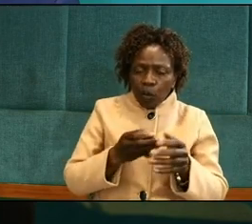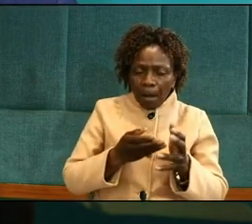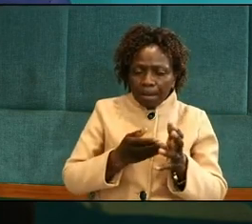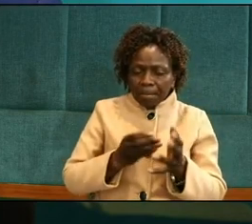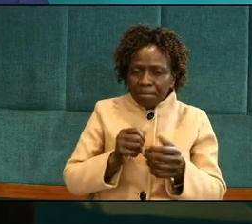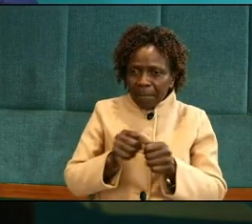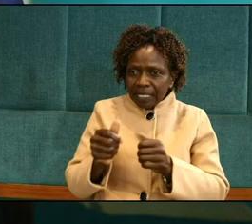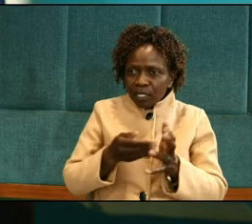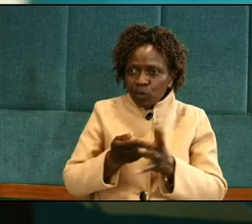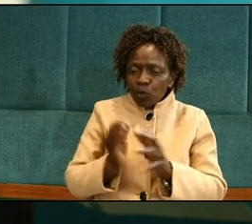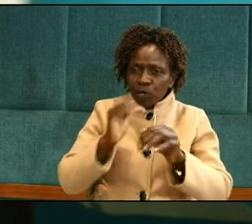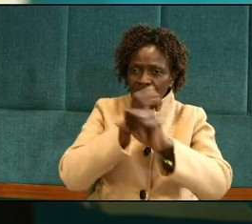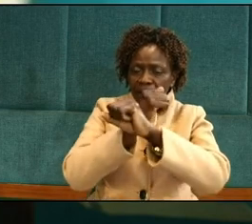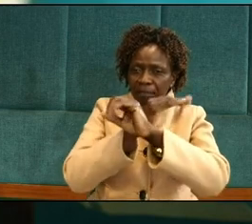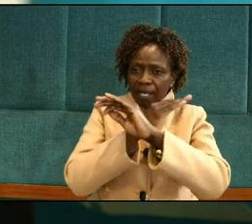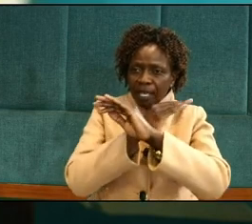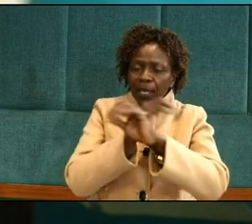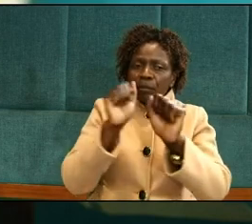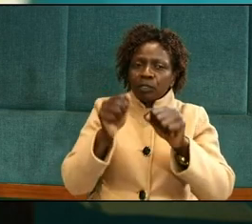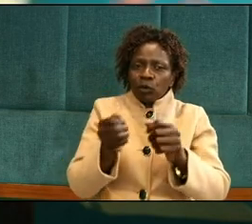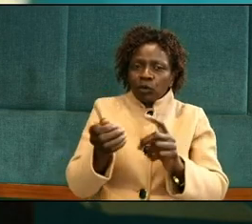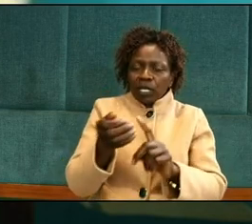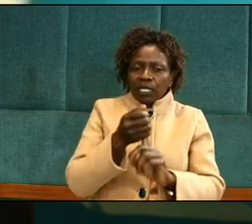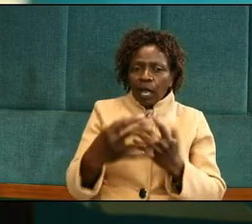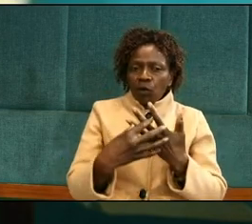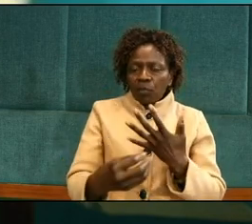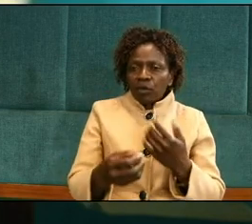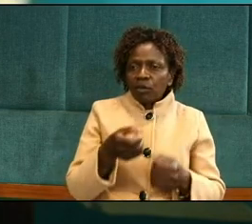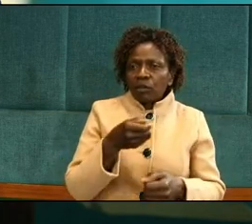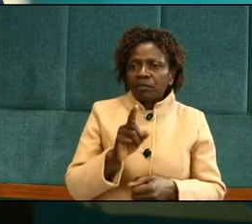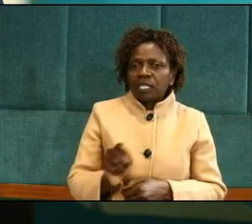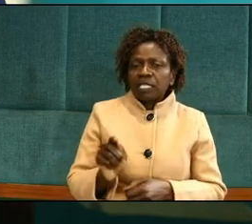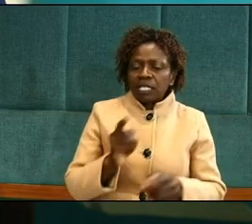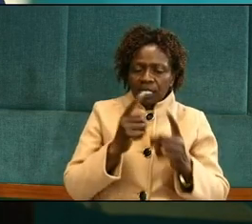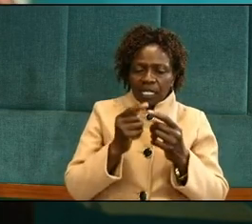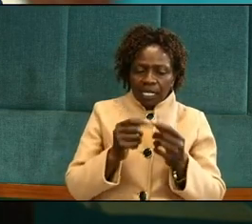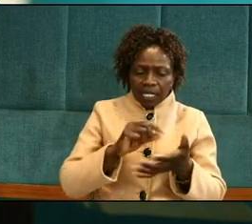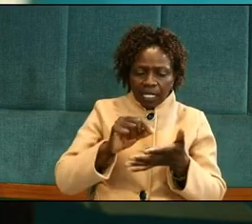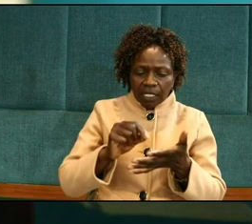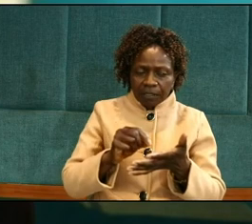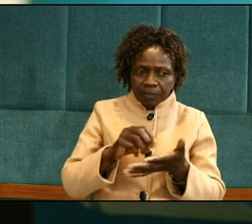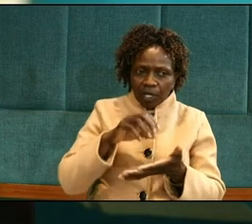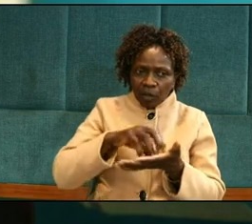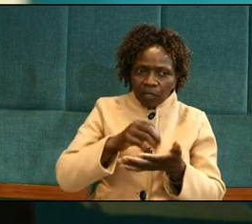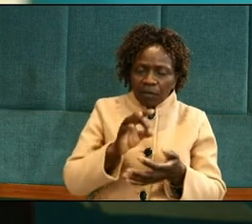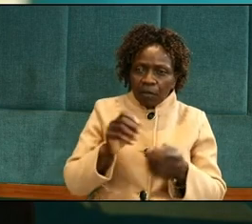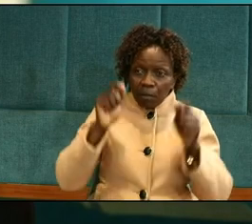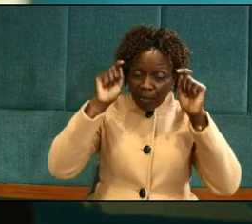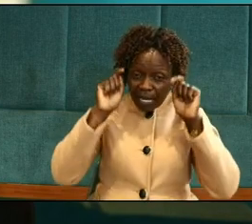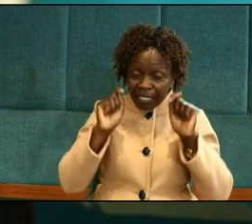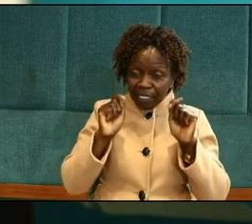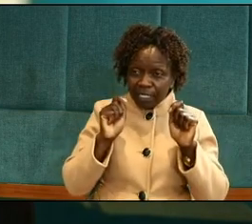in Zambia, you can get a copy of that. It is written within the context of marriage, especially in the legal